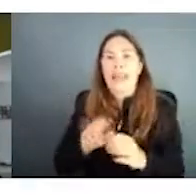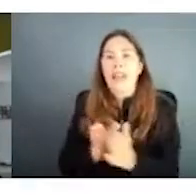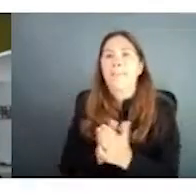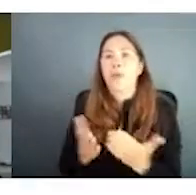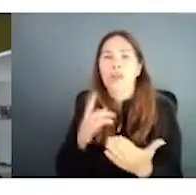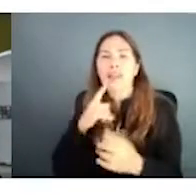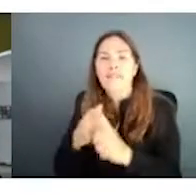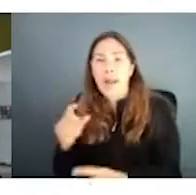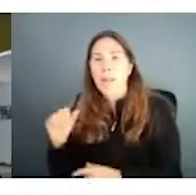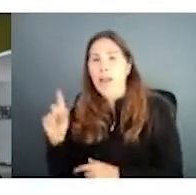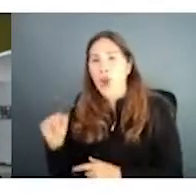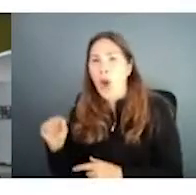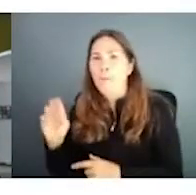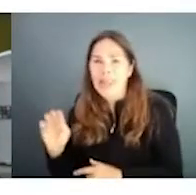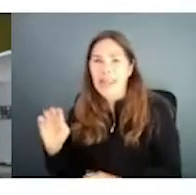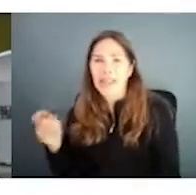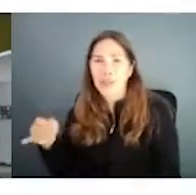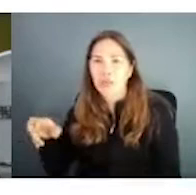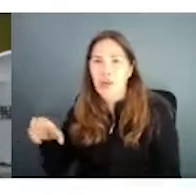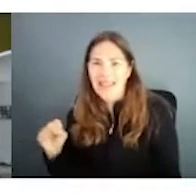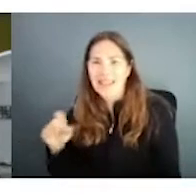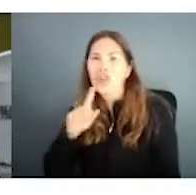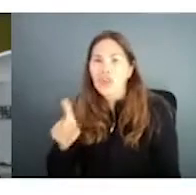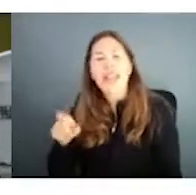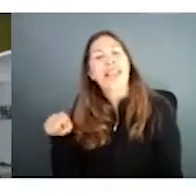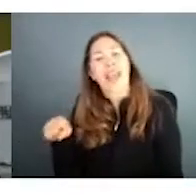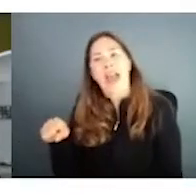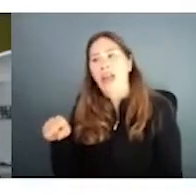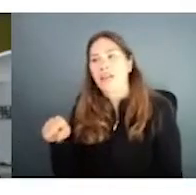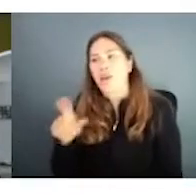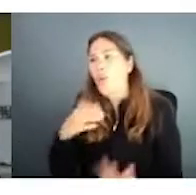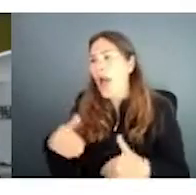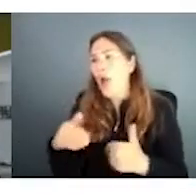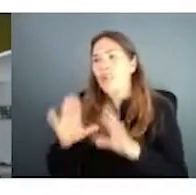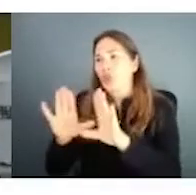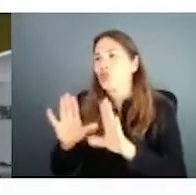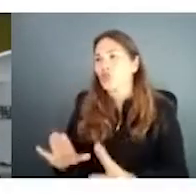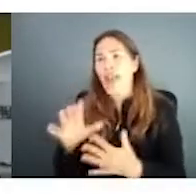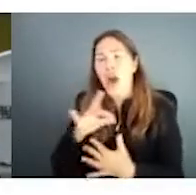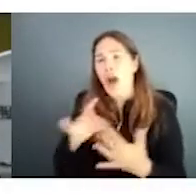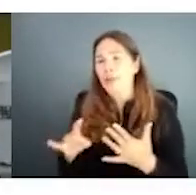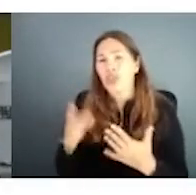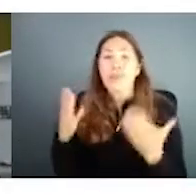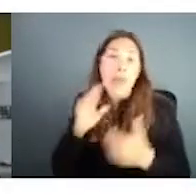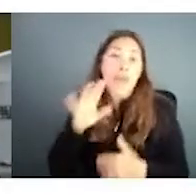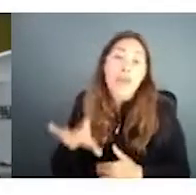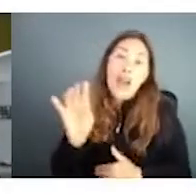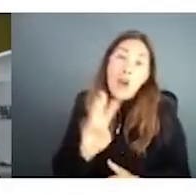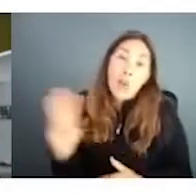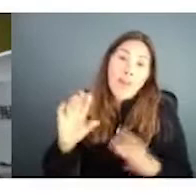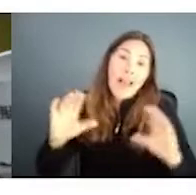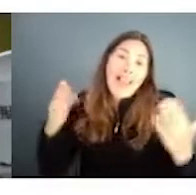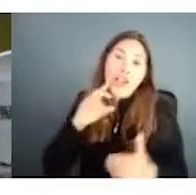And so I thought it was technically a really great option. You might even be able to find a website that will let you